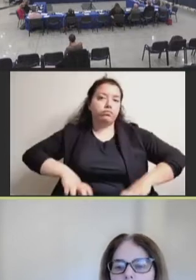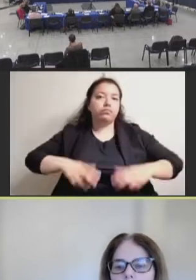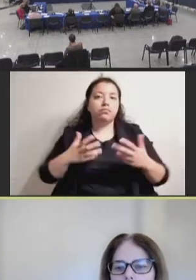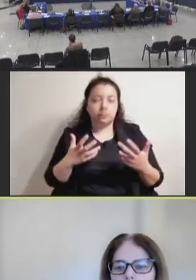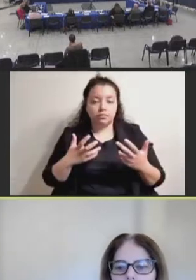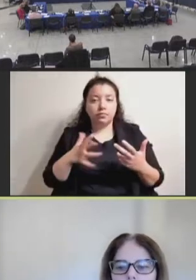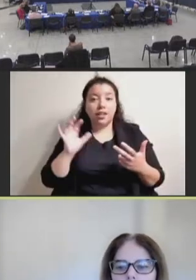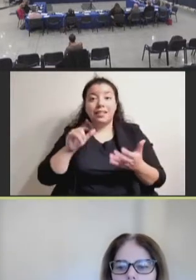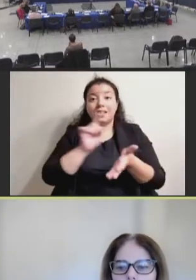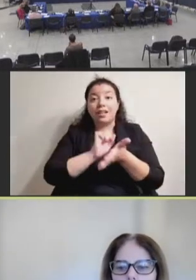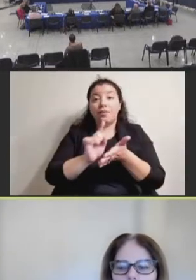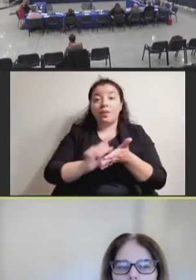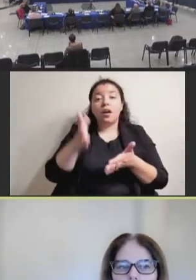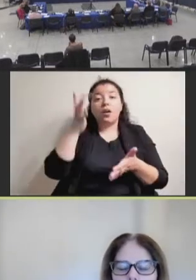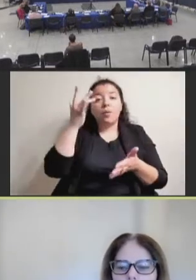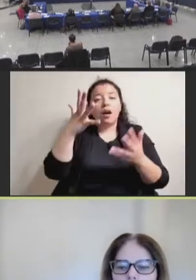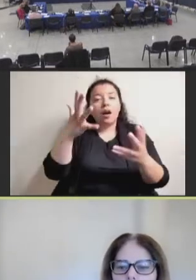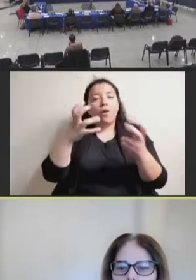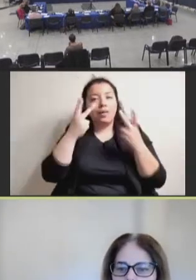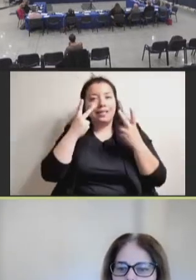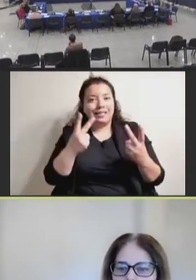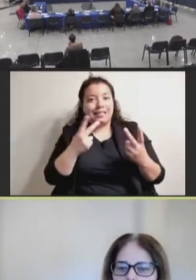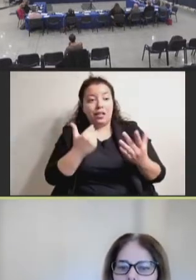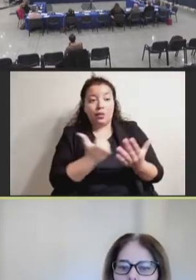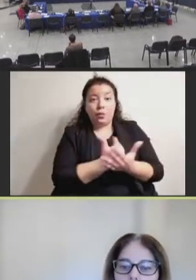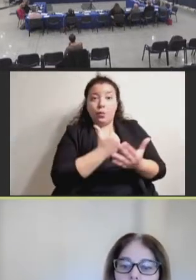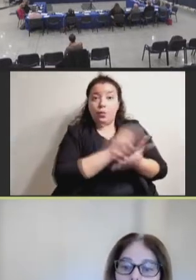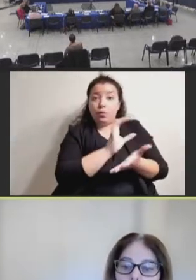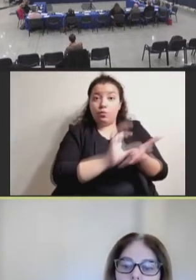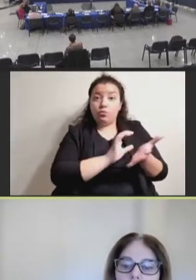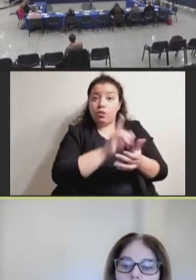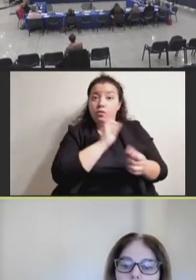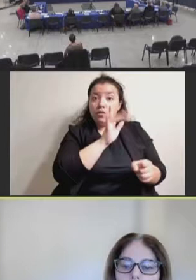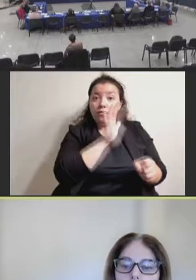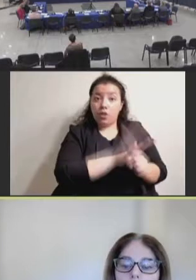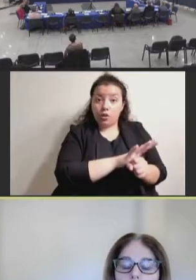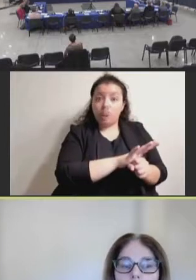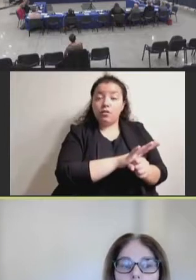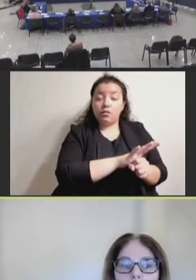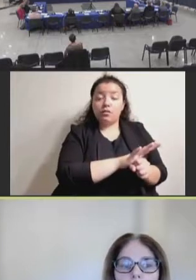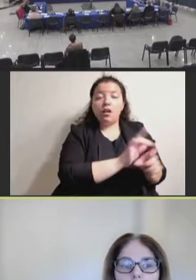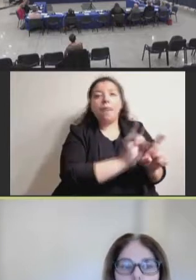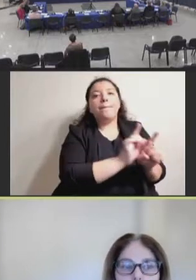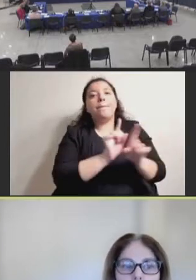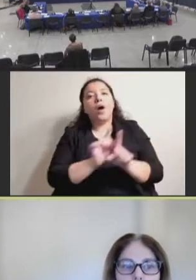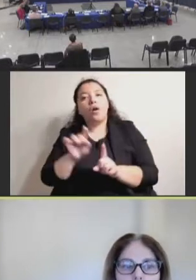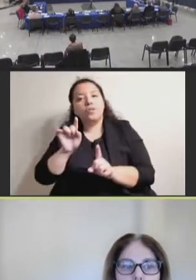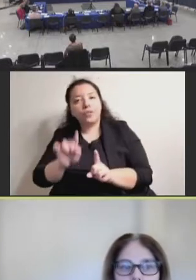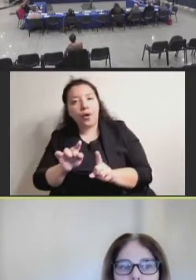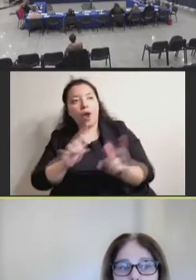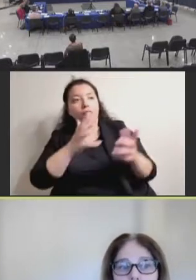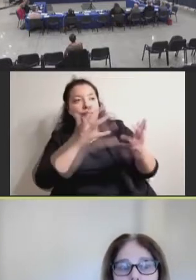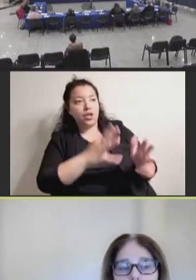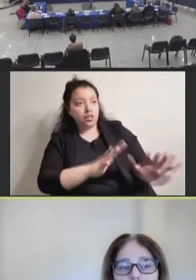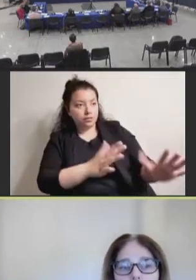balance timely inclusion of preliminary chart confirmed data within also and fully reviewed